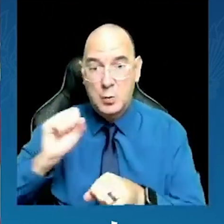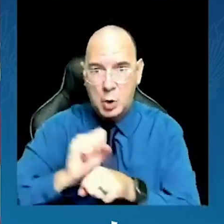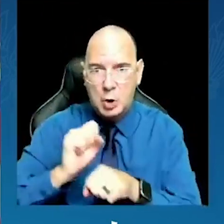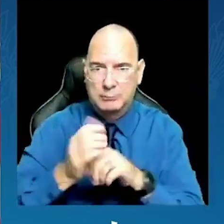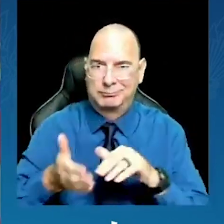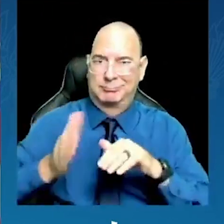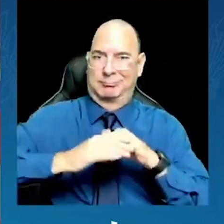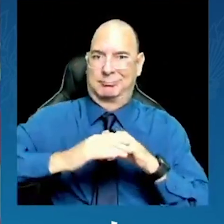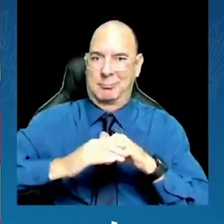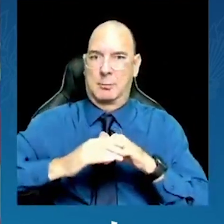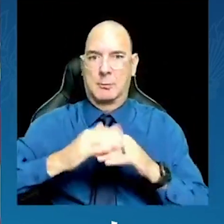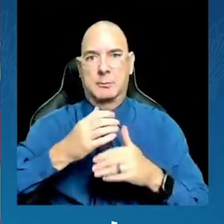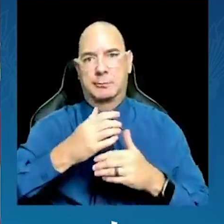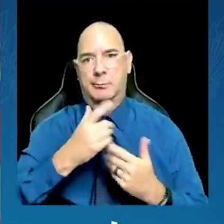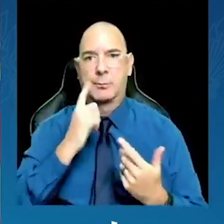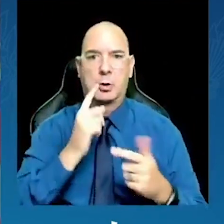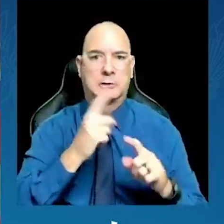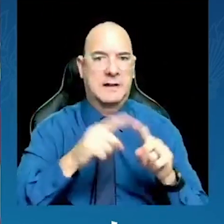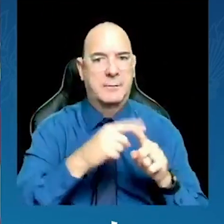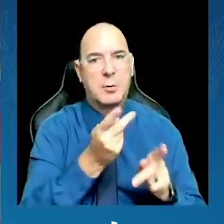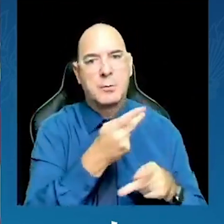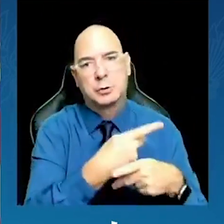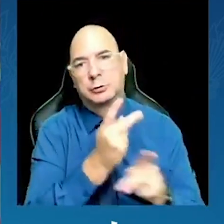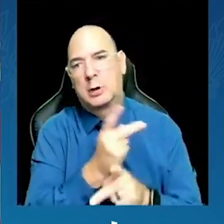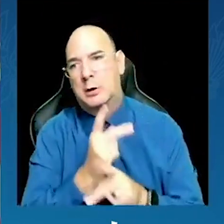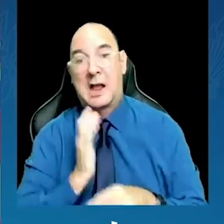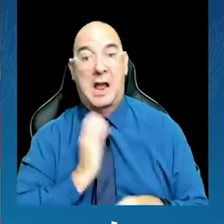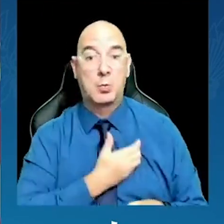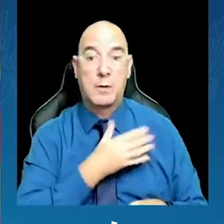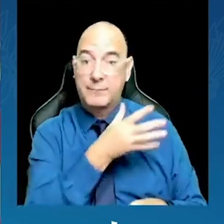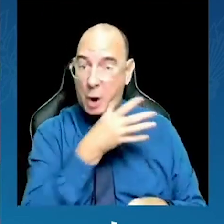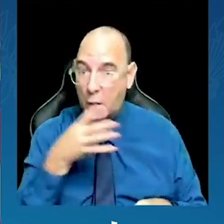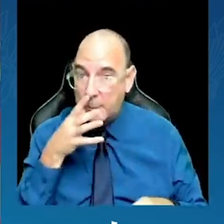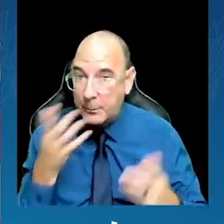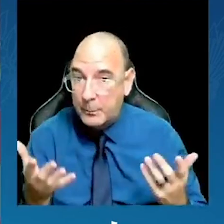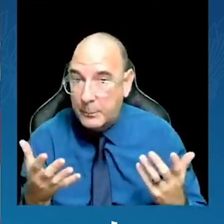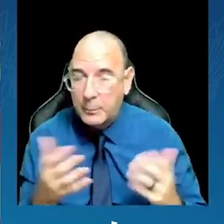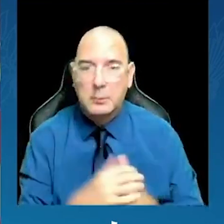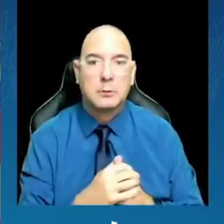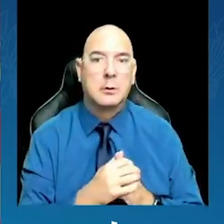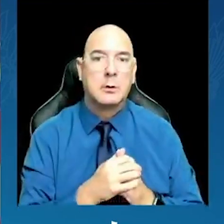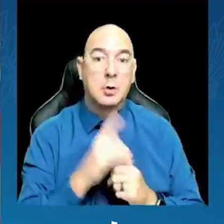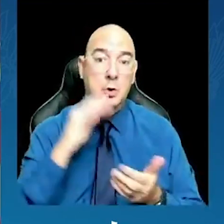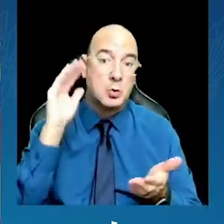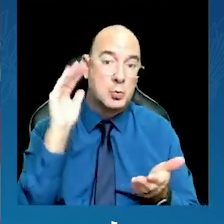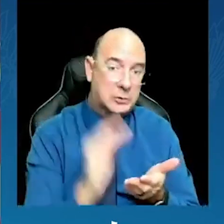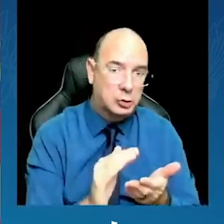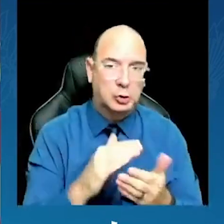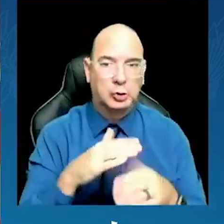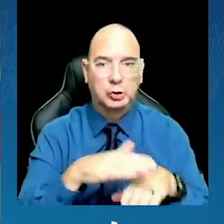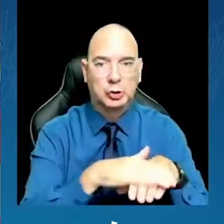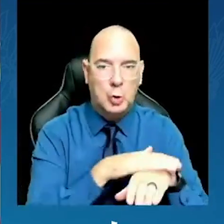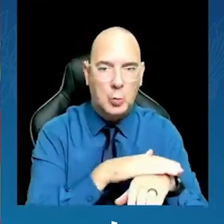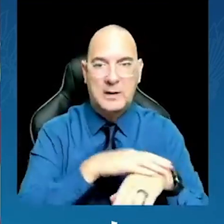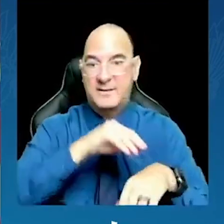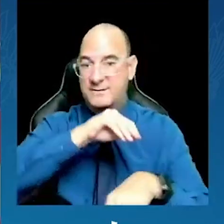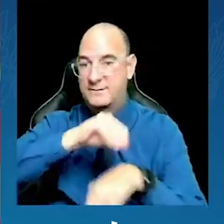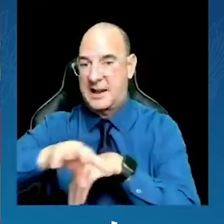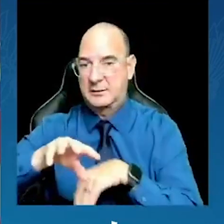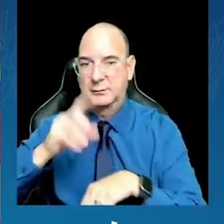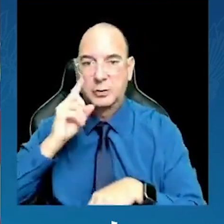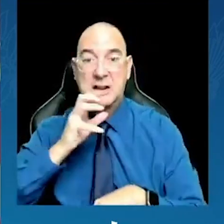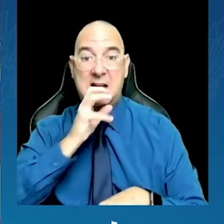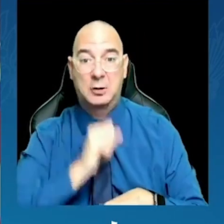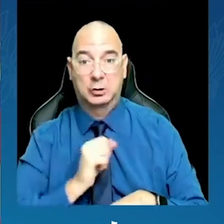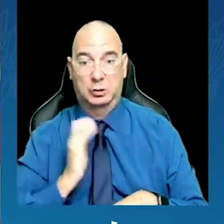farms and slowing the effects of aging. So our administration and we all gathered